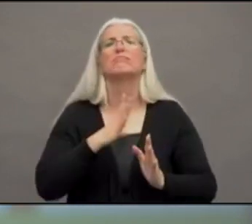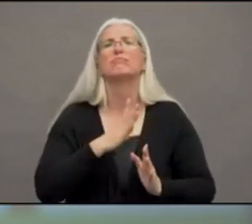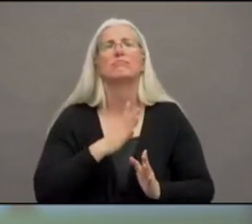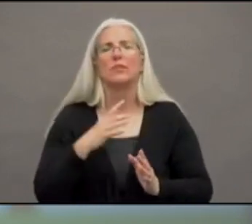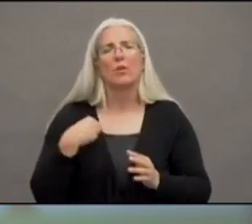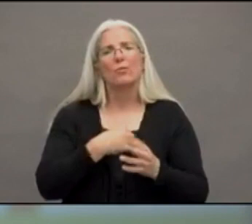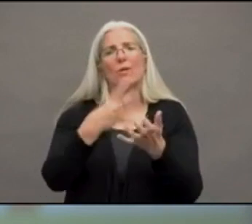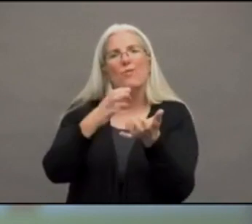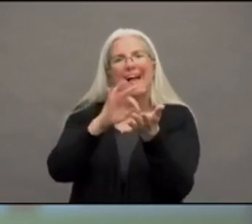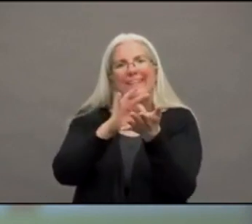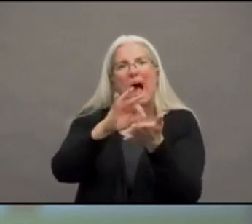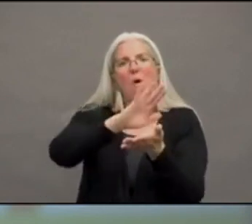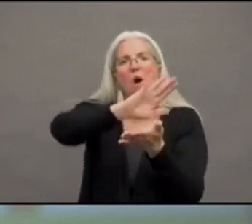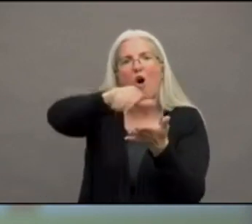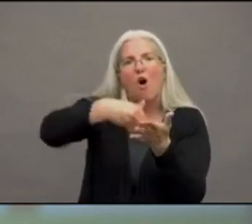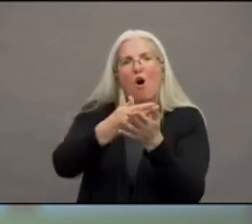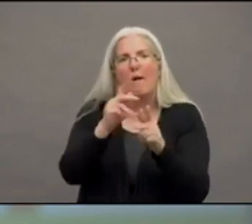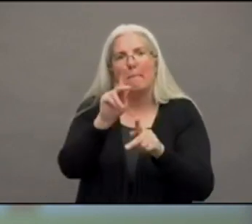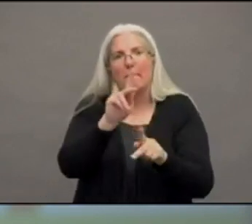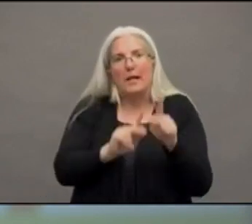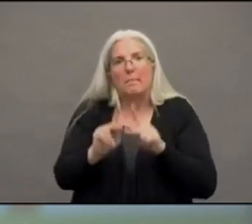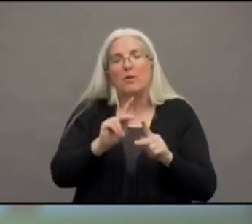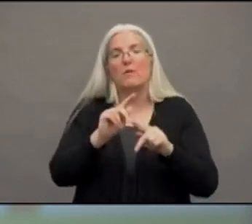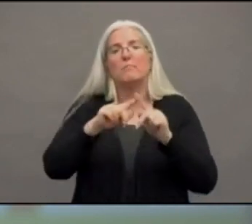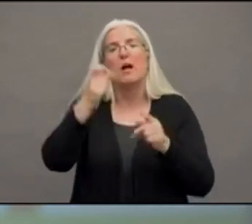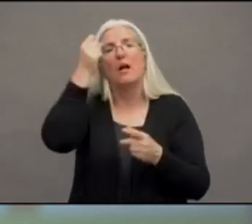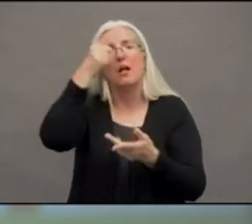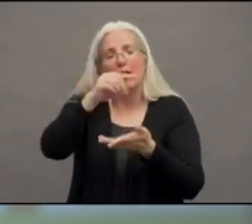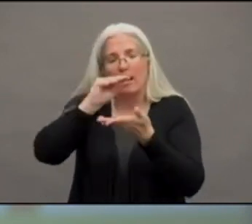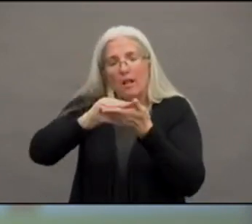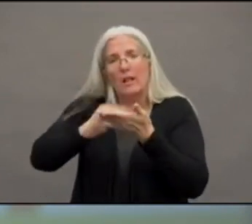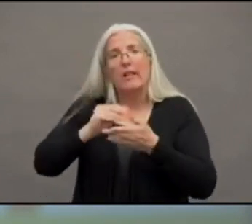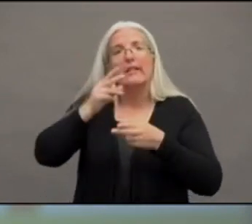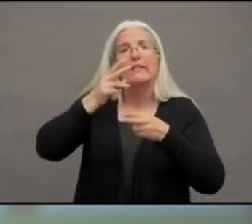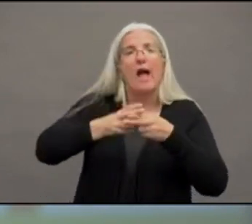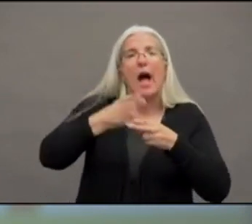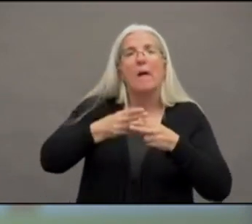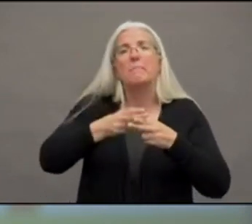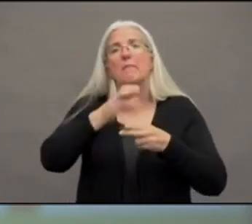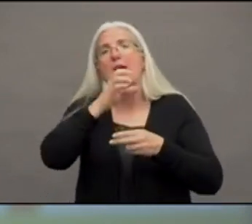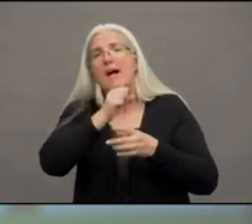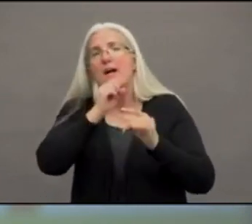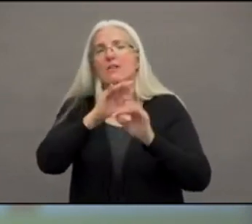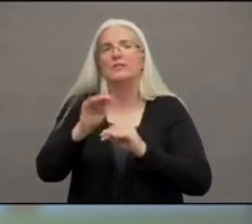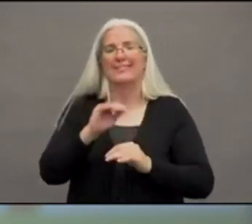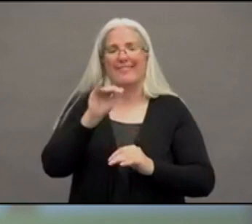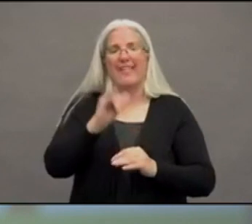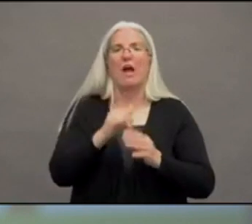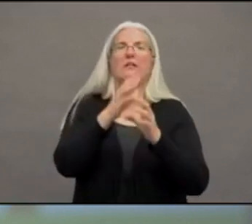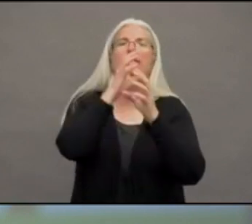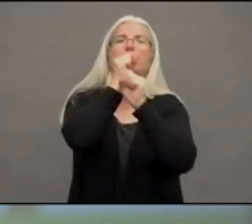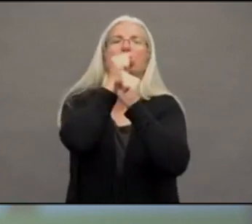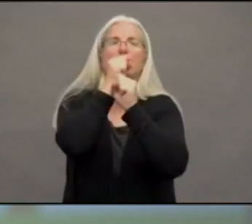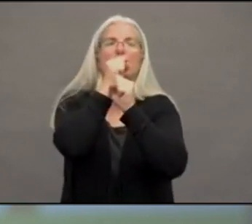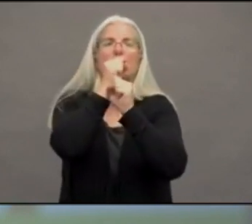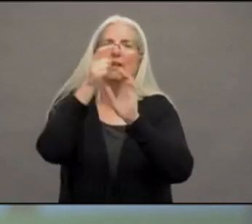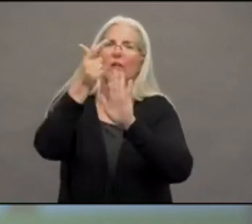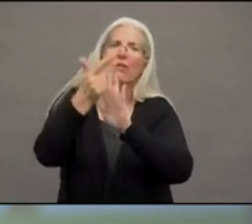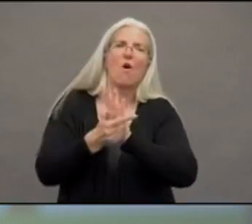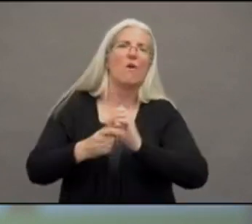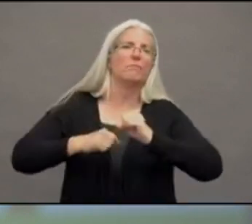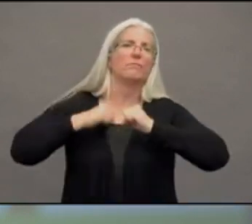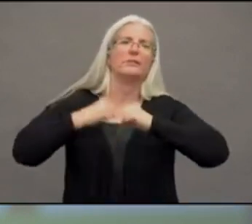information you provide to the Census Bureau is protected by law. It is confidential and is not shared with other agencies.